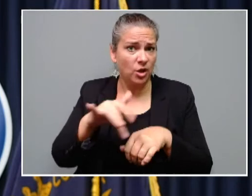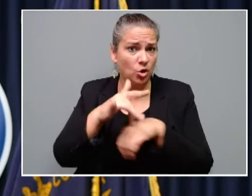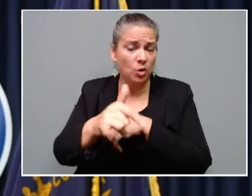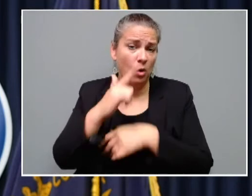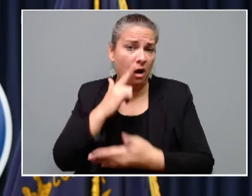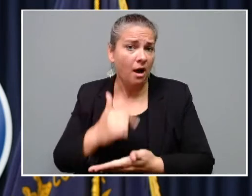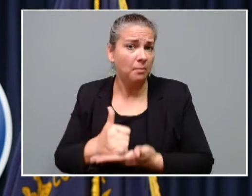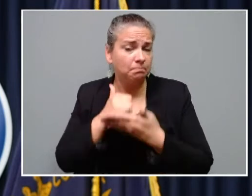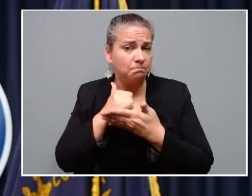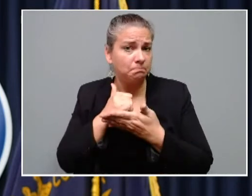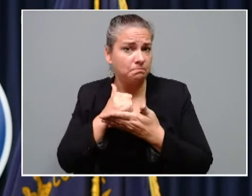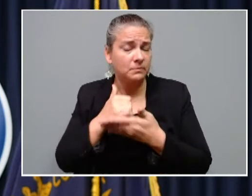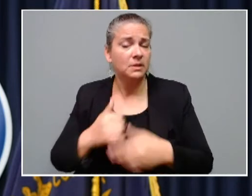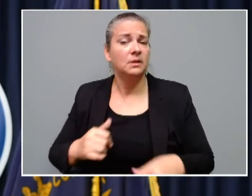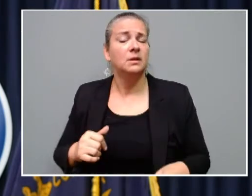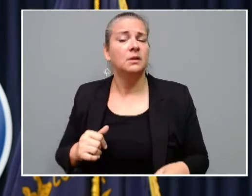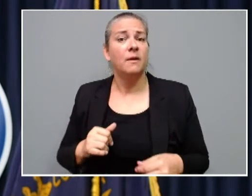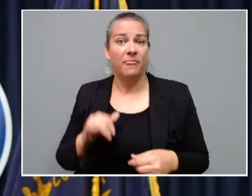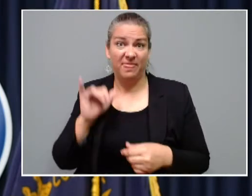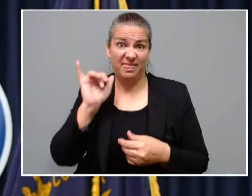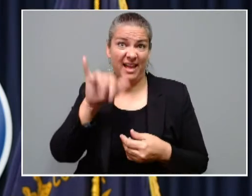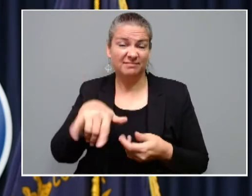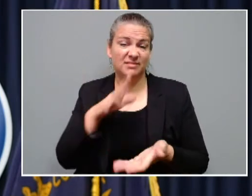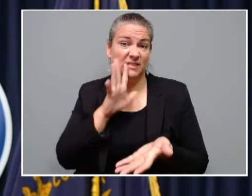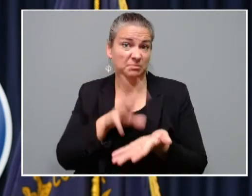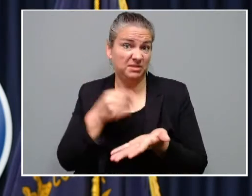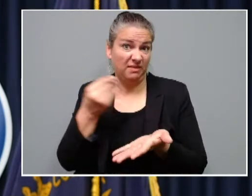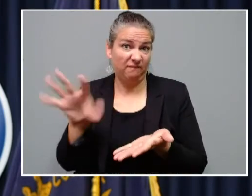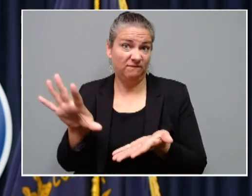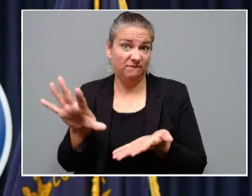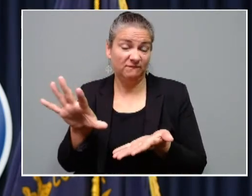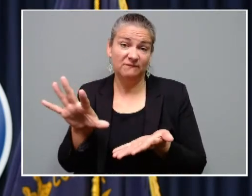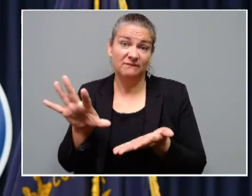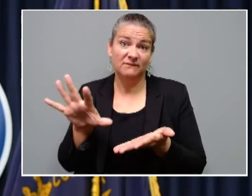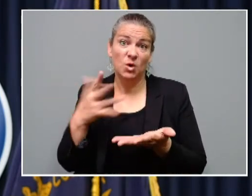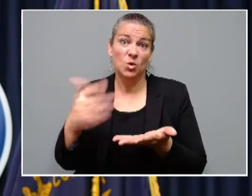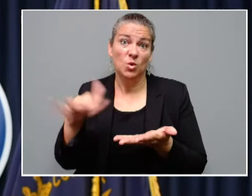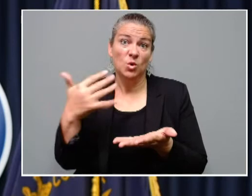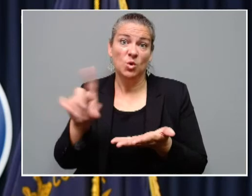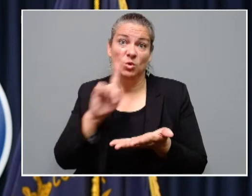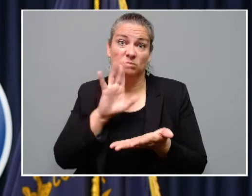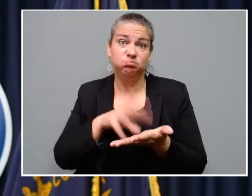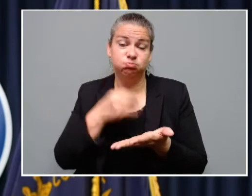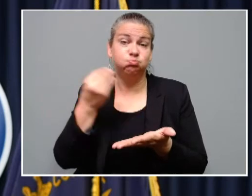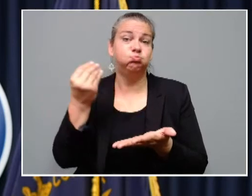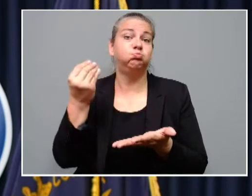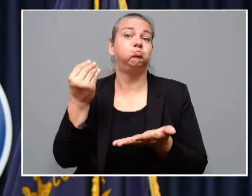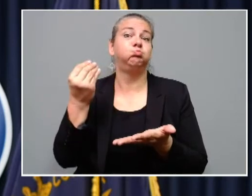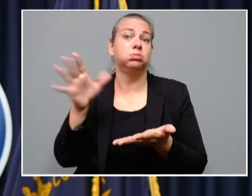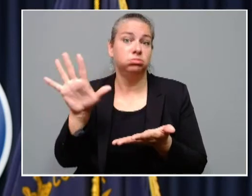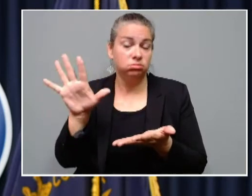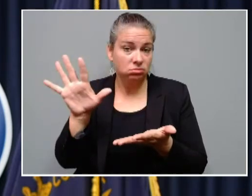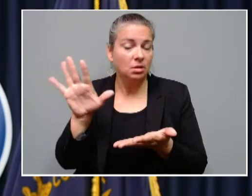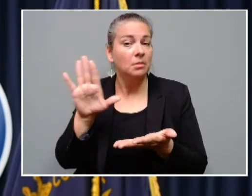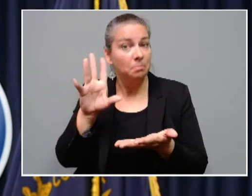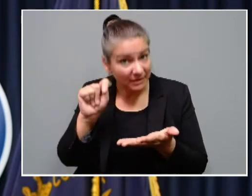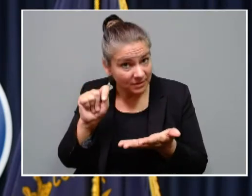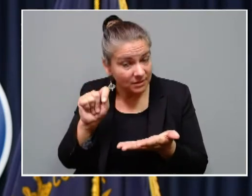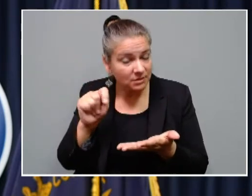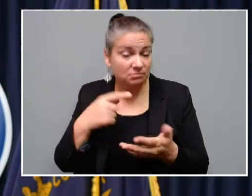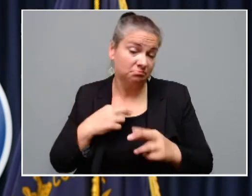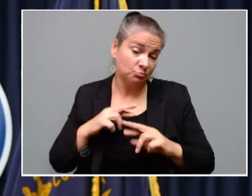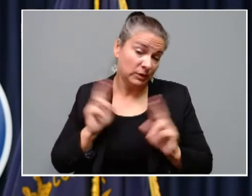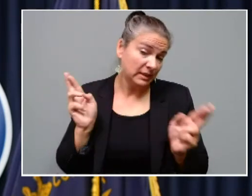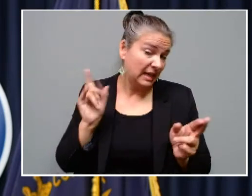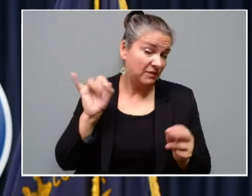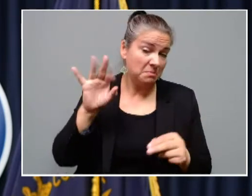be expensive. It'll be really expensive, but we're ready if we have to go in that